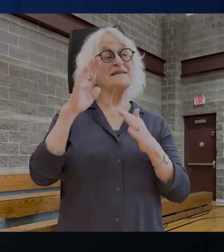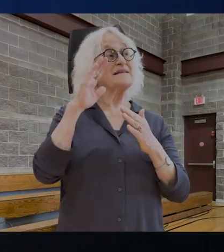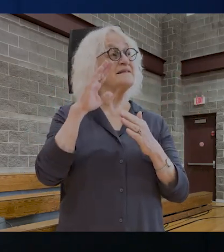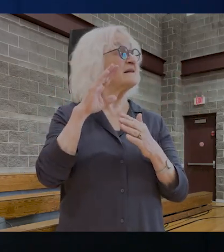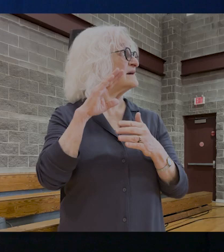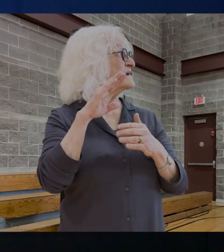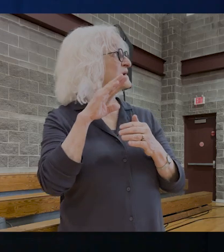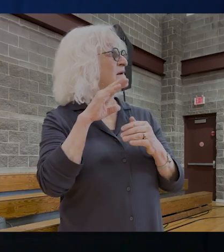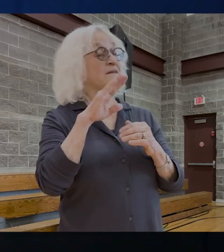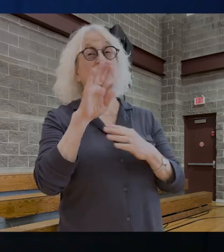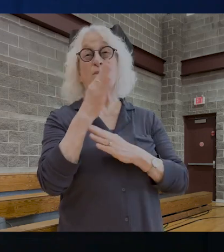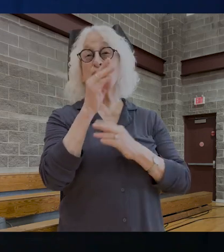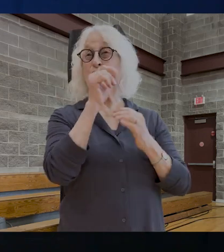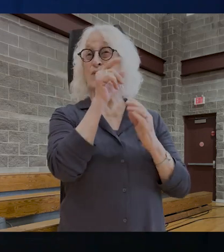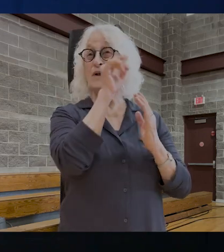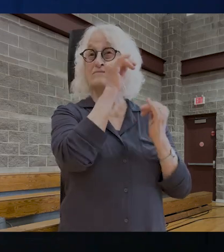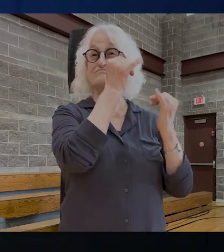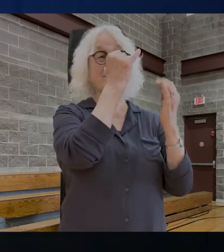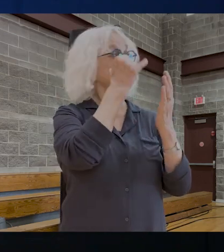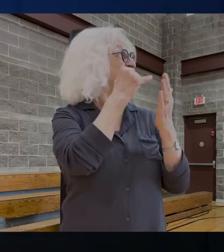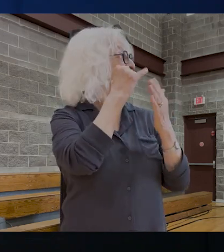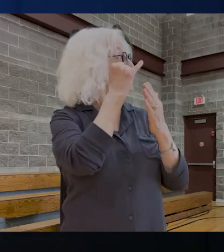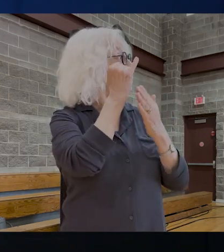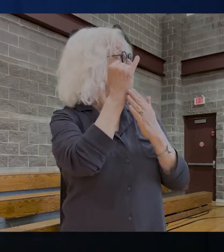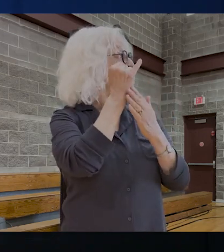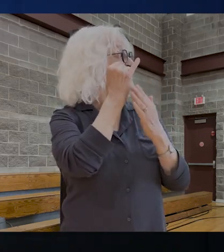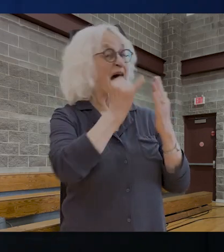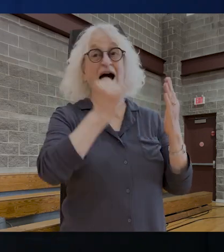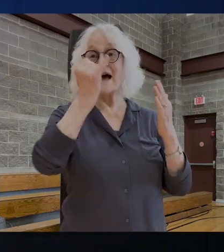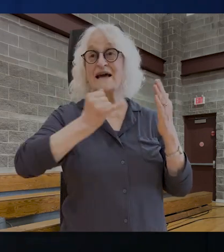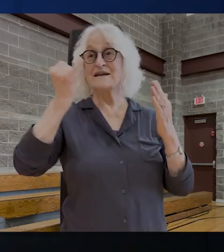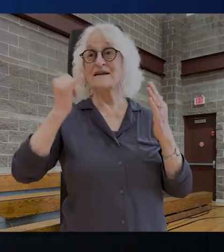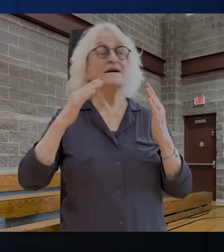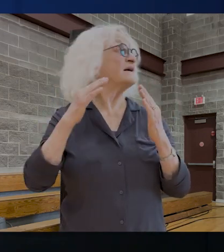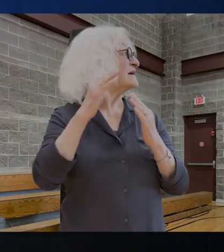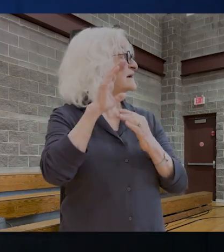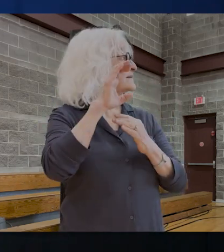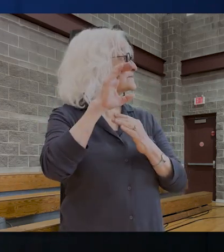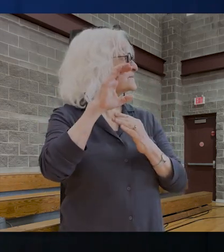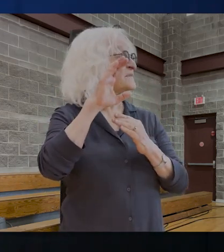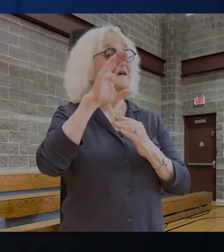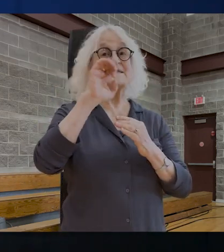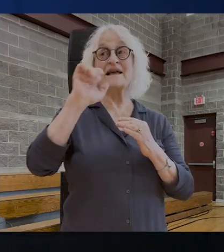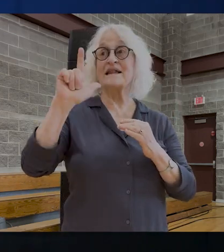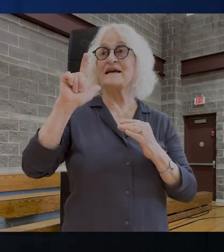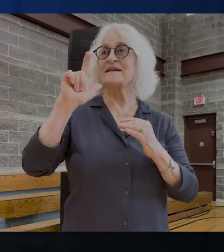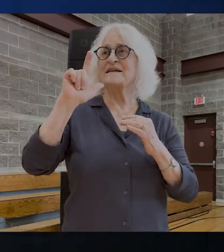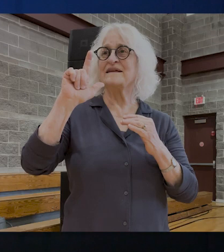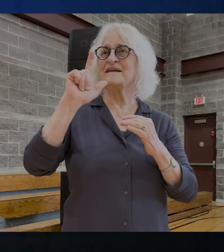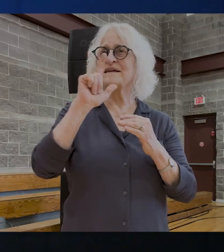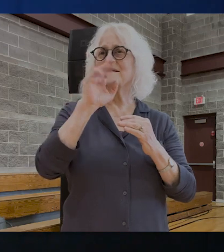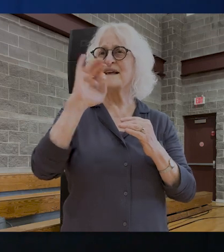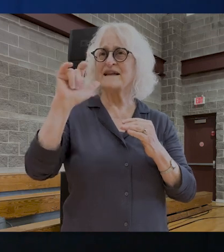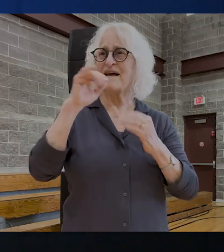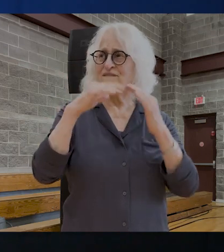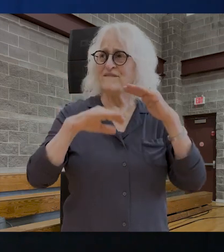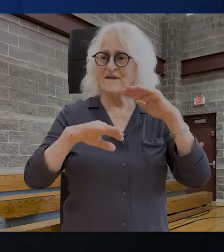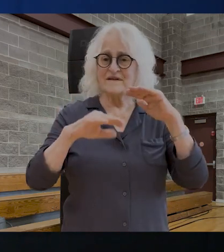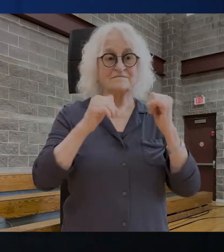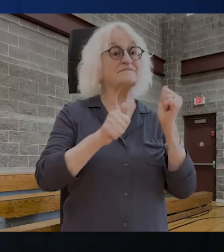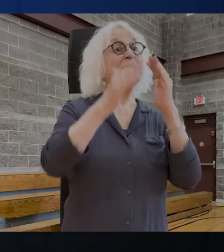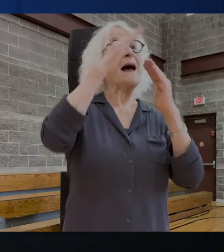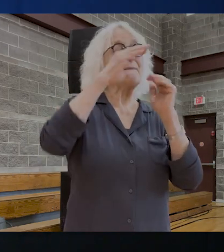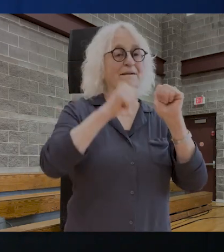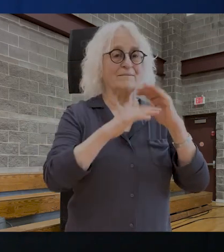line is our ceiling and our floor. So Kansas City and our policymakers have prioritized an